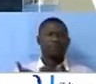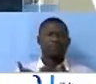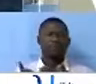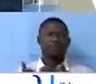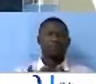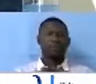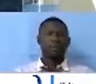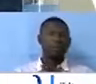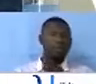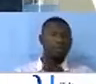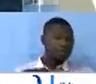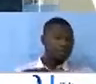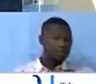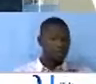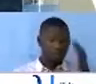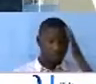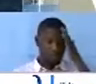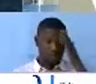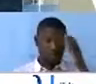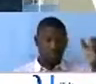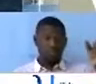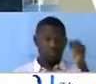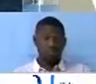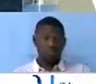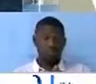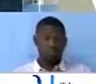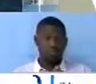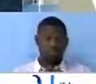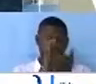These suspects are brought before the panel.